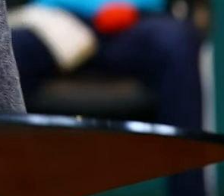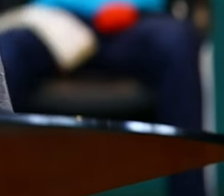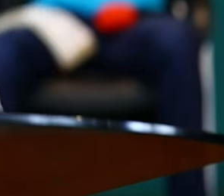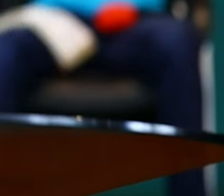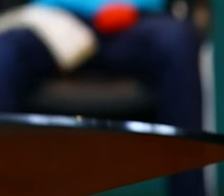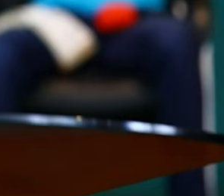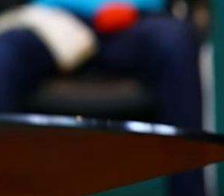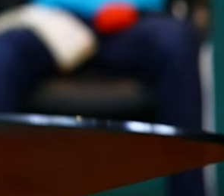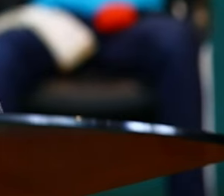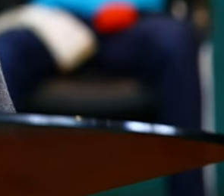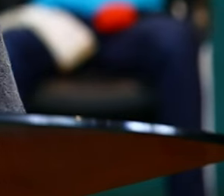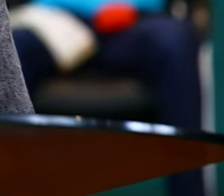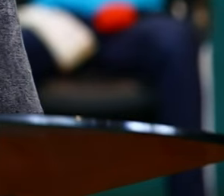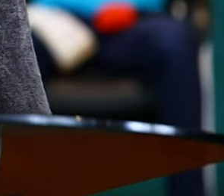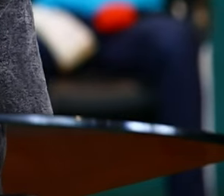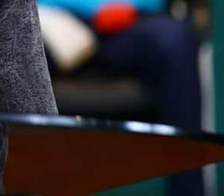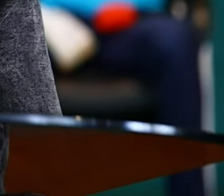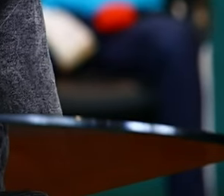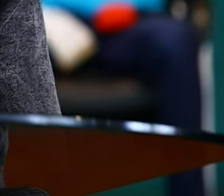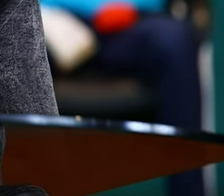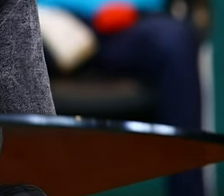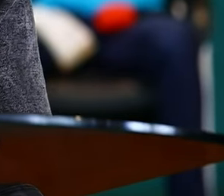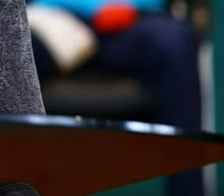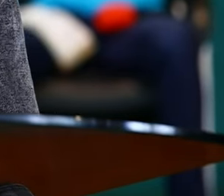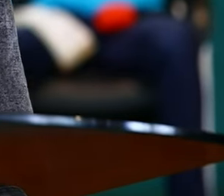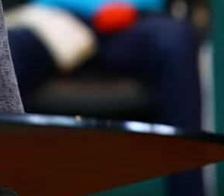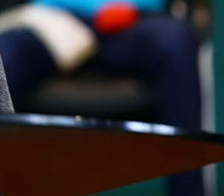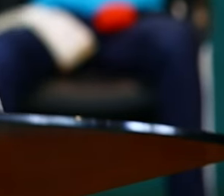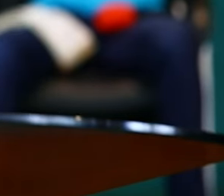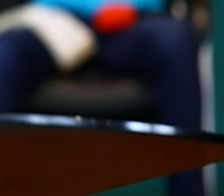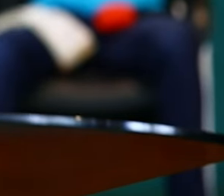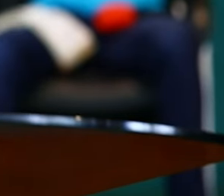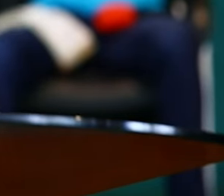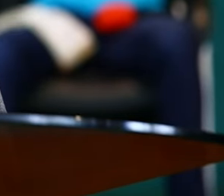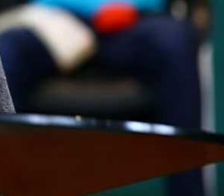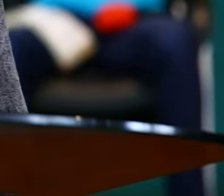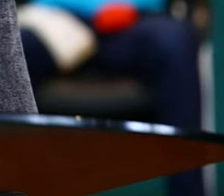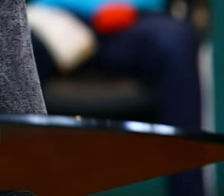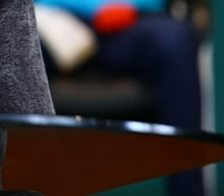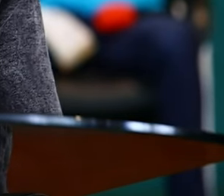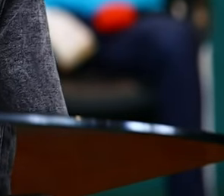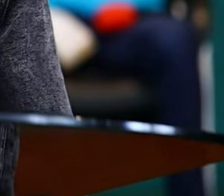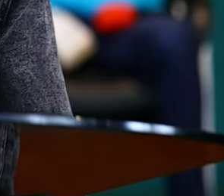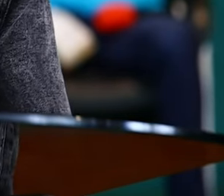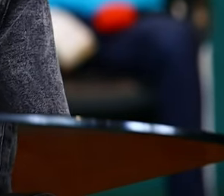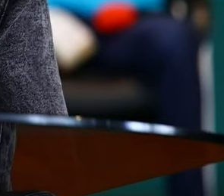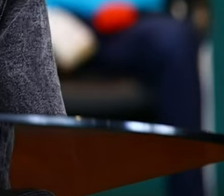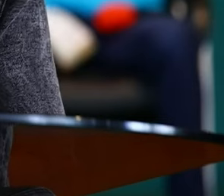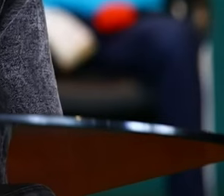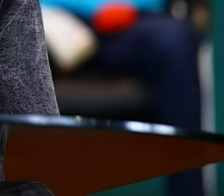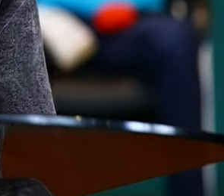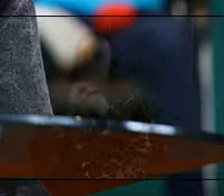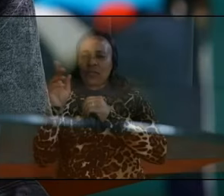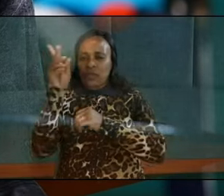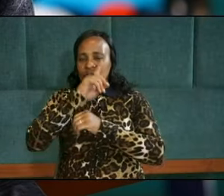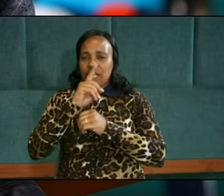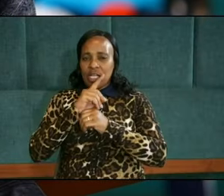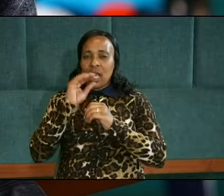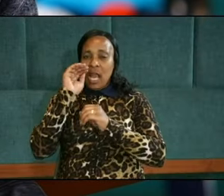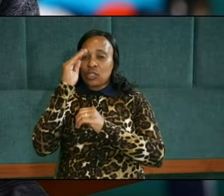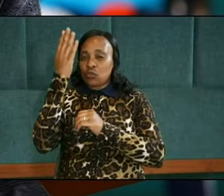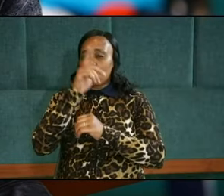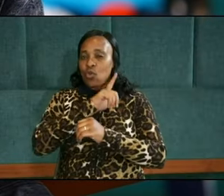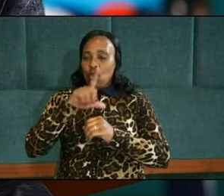that, let's have a word of prayer. Father, in Jesus' name, we thank you for this wonderful day. We ask, O Lord, that as we go through